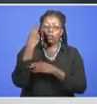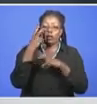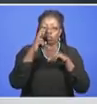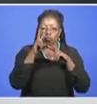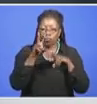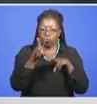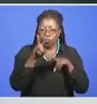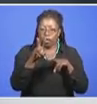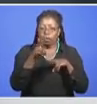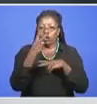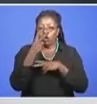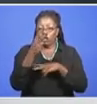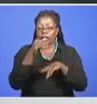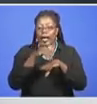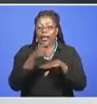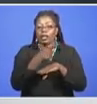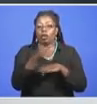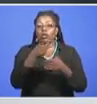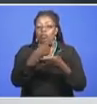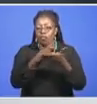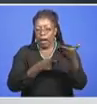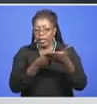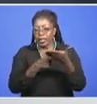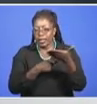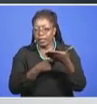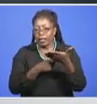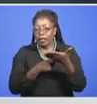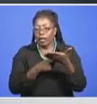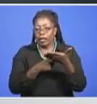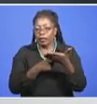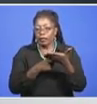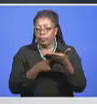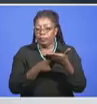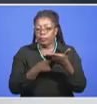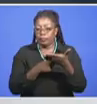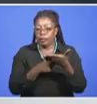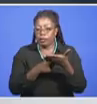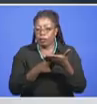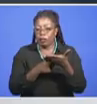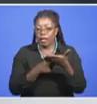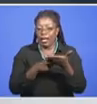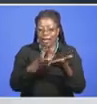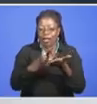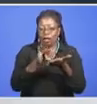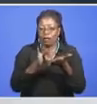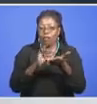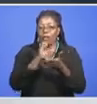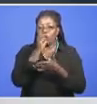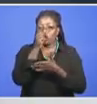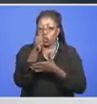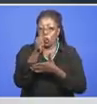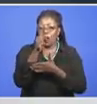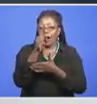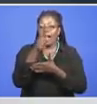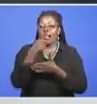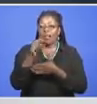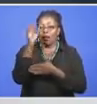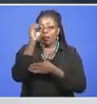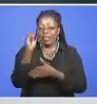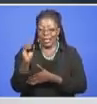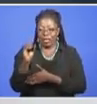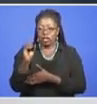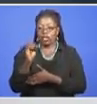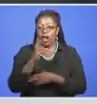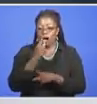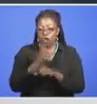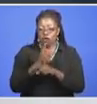sure, for those prices and making sure, probably have their calculators out to make sure those percentages are correct. Will government agents be doing